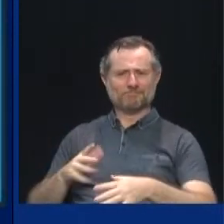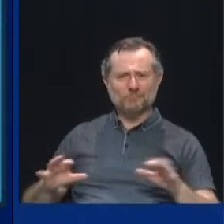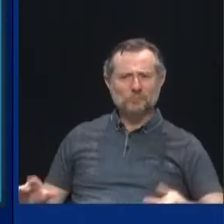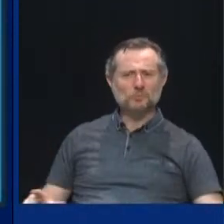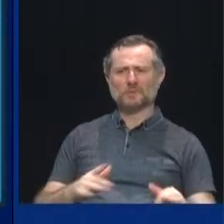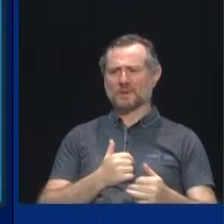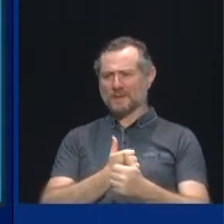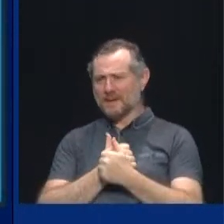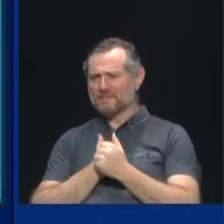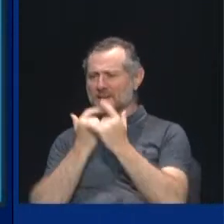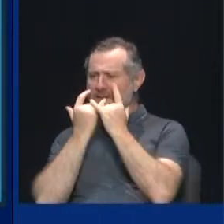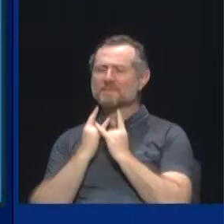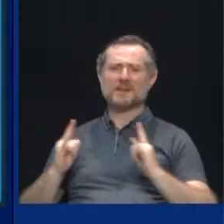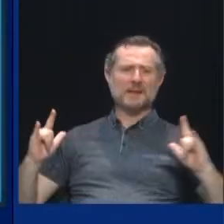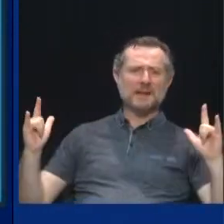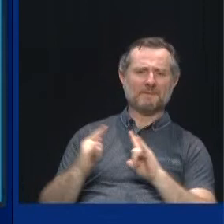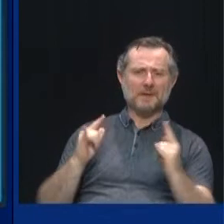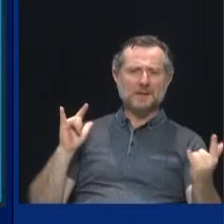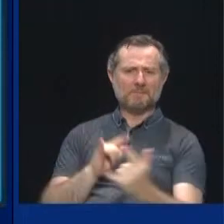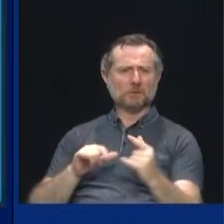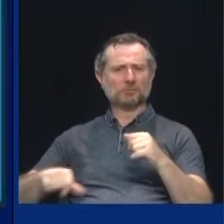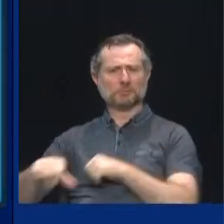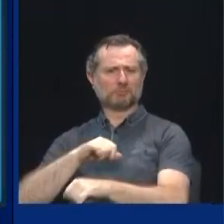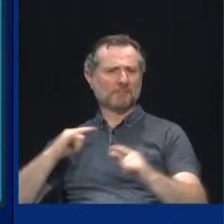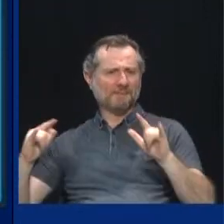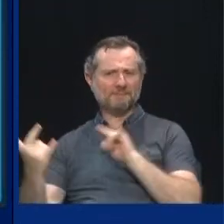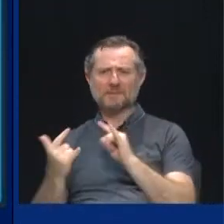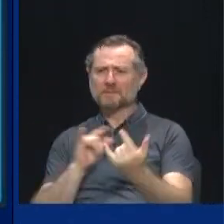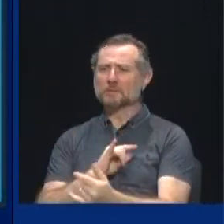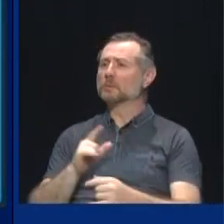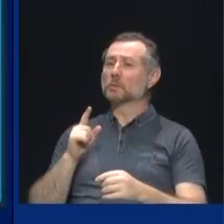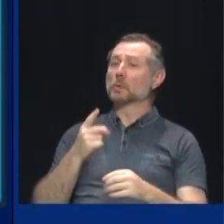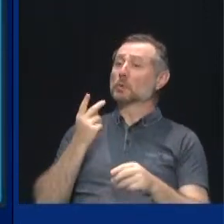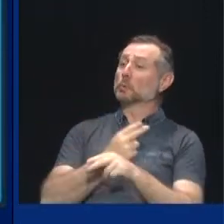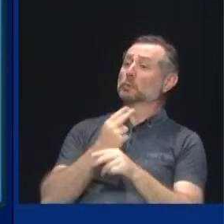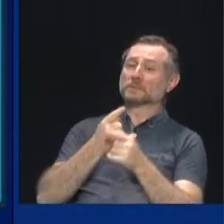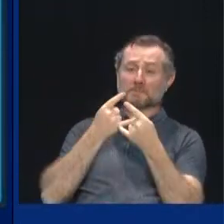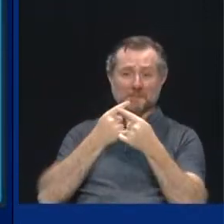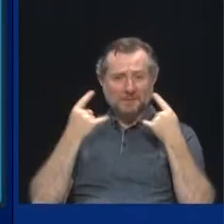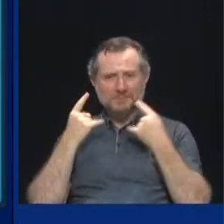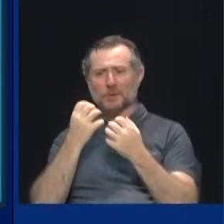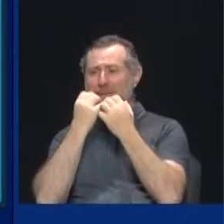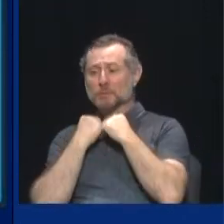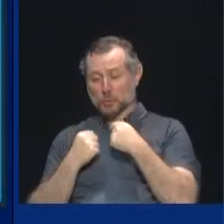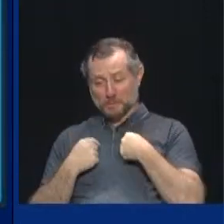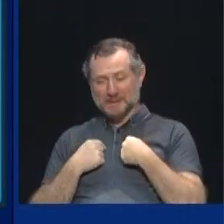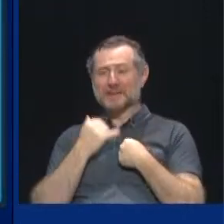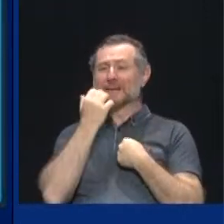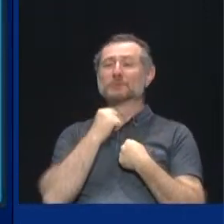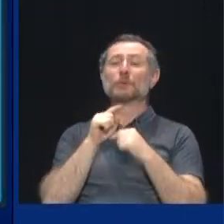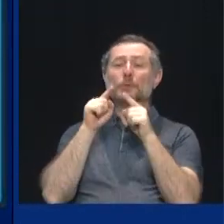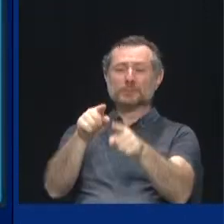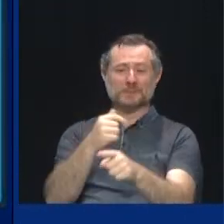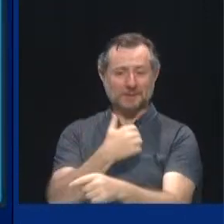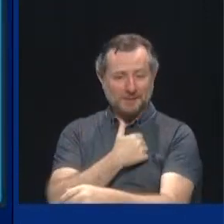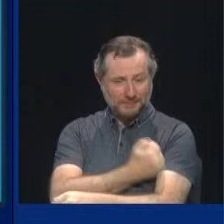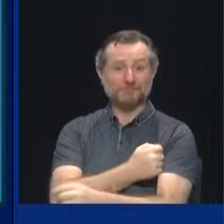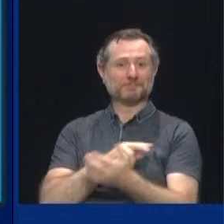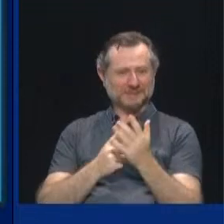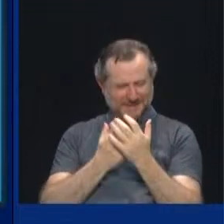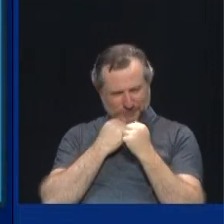other. I wear a mask because I care about you. I get a vaccine because I care about you.